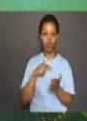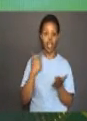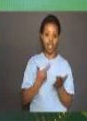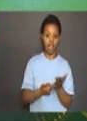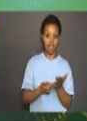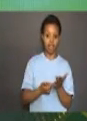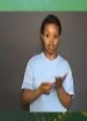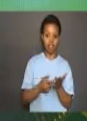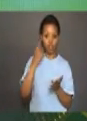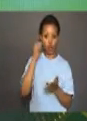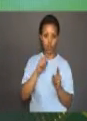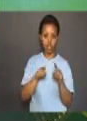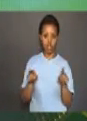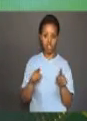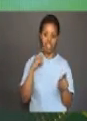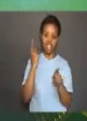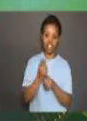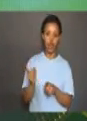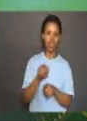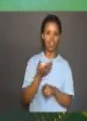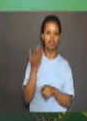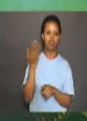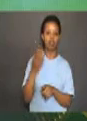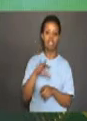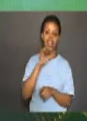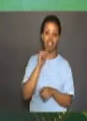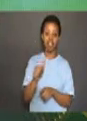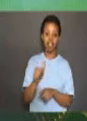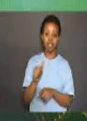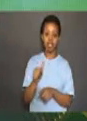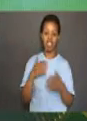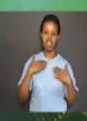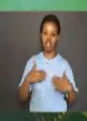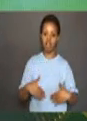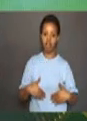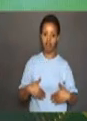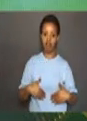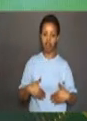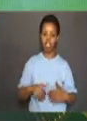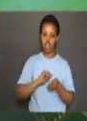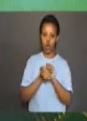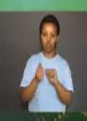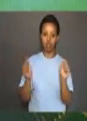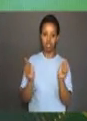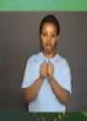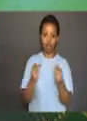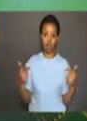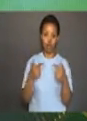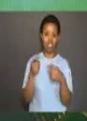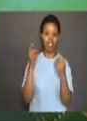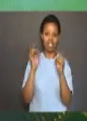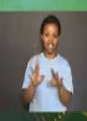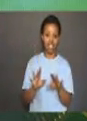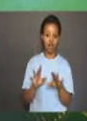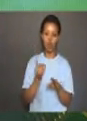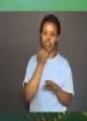as more knowledge about genes and physiology was gathered by scientists.